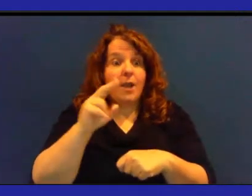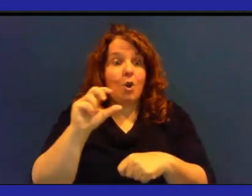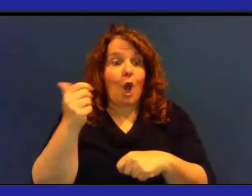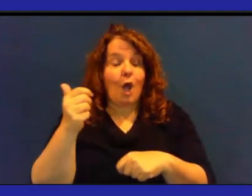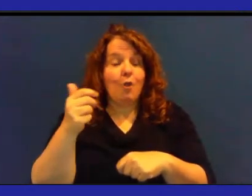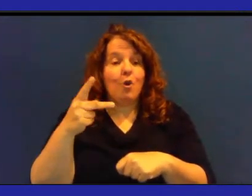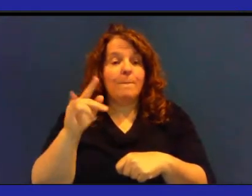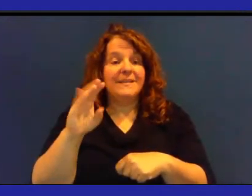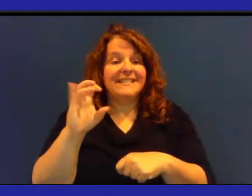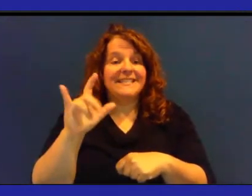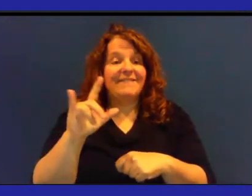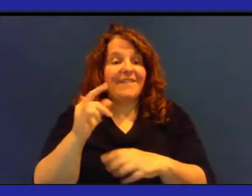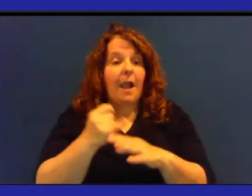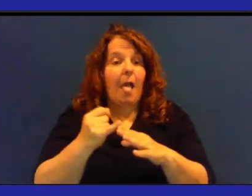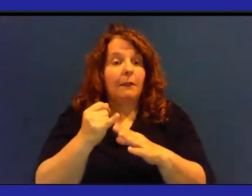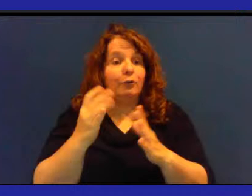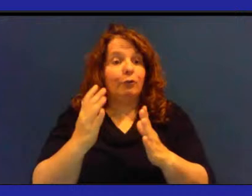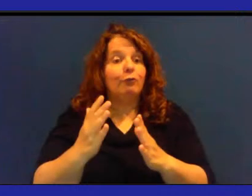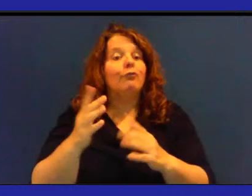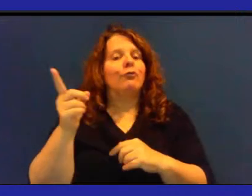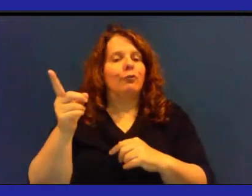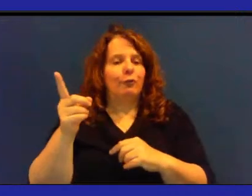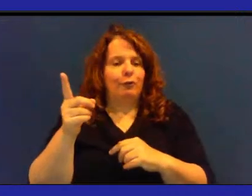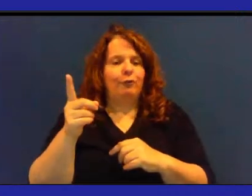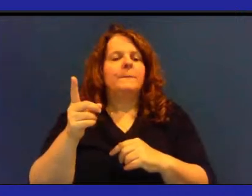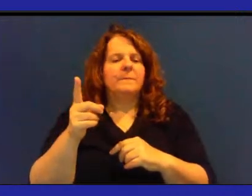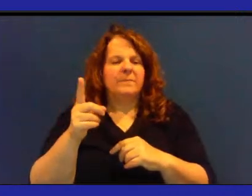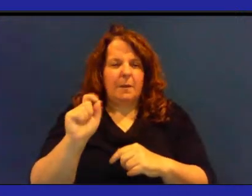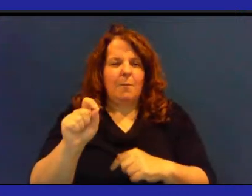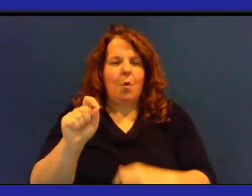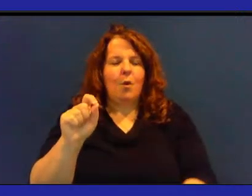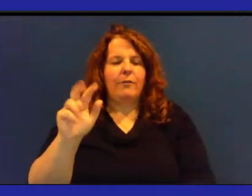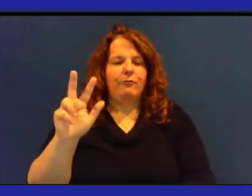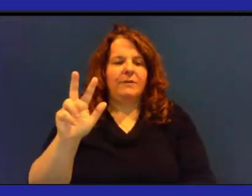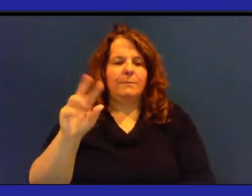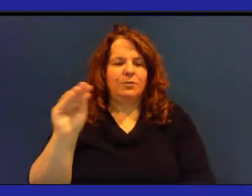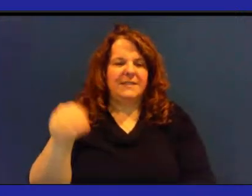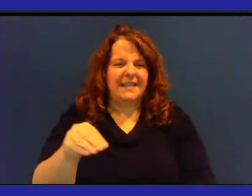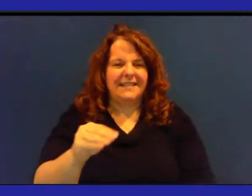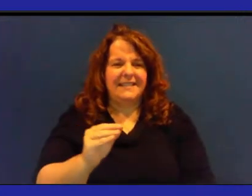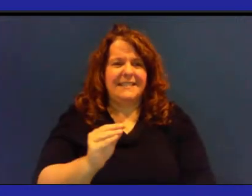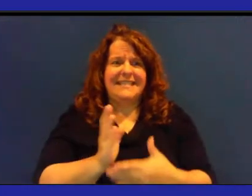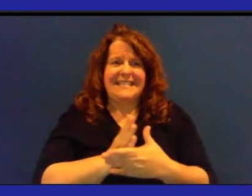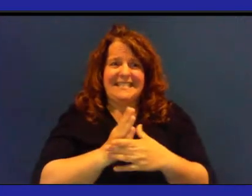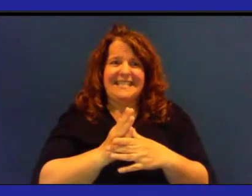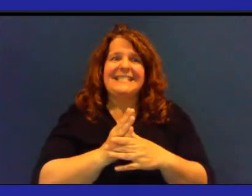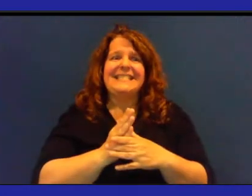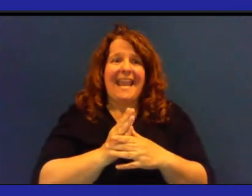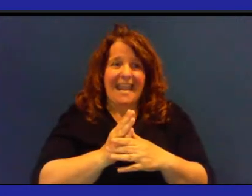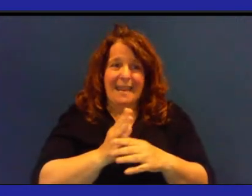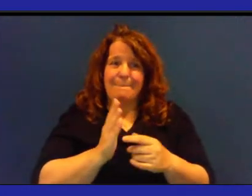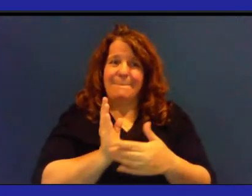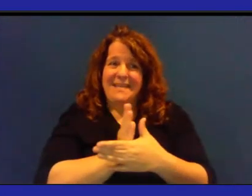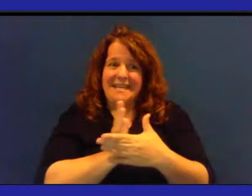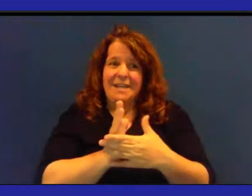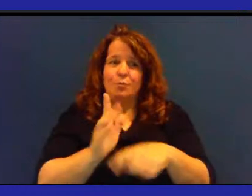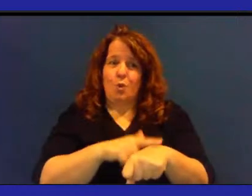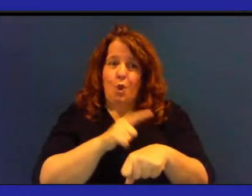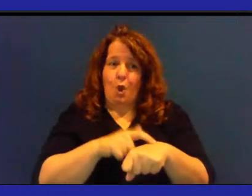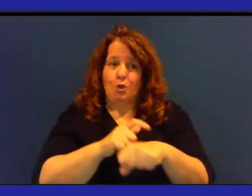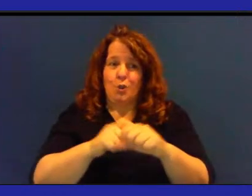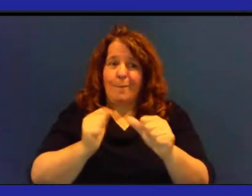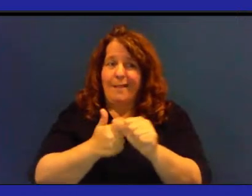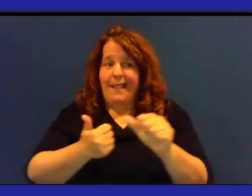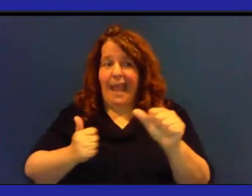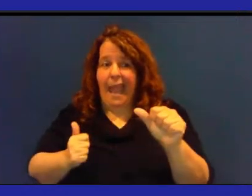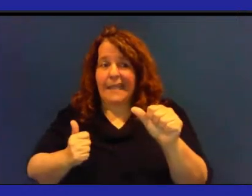is, I think, a little bit of a medium to long-term lagging measure as well. Dr.